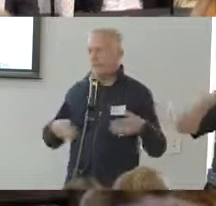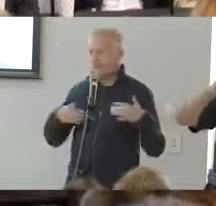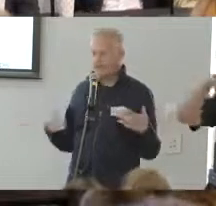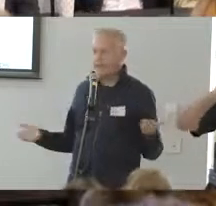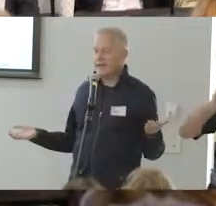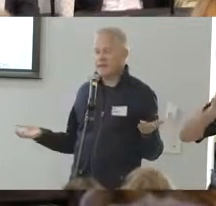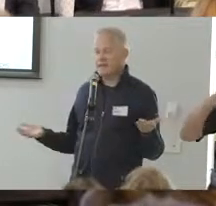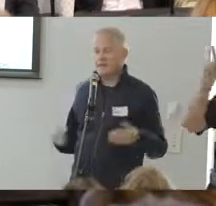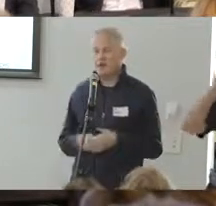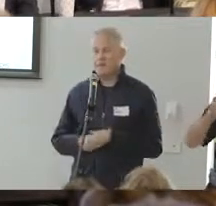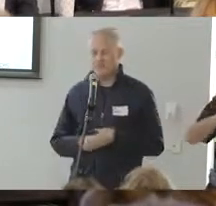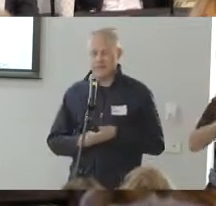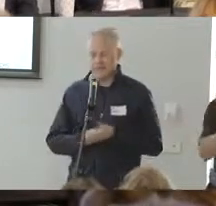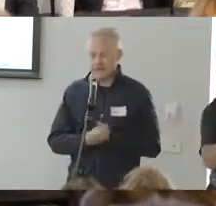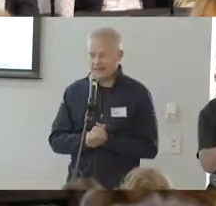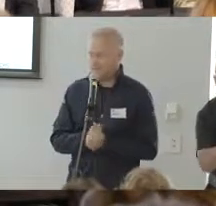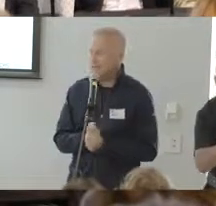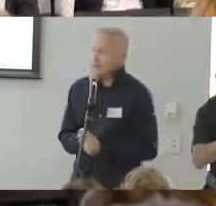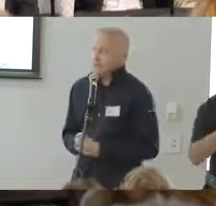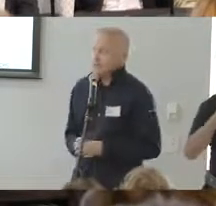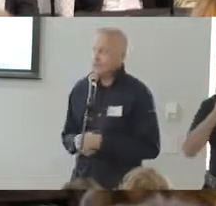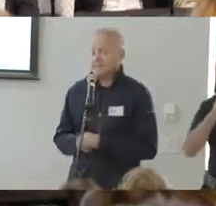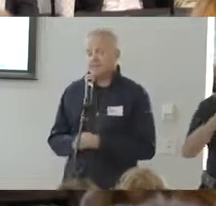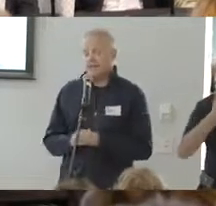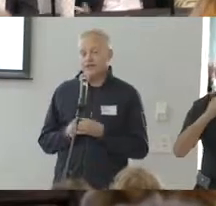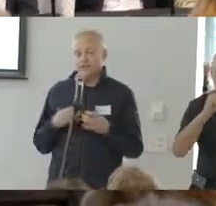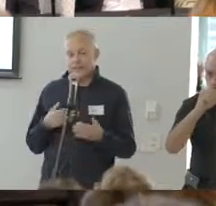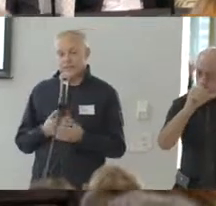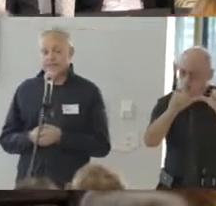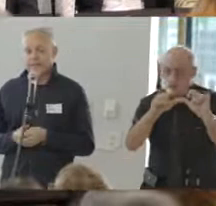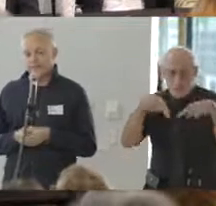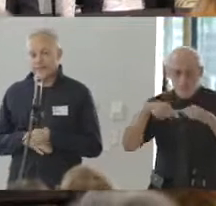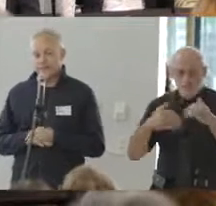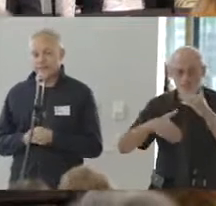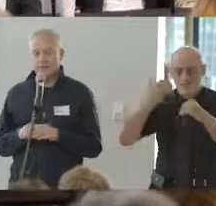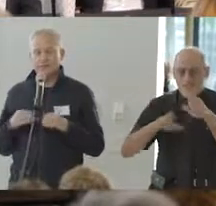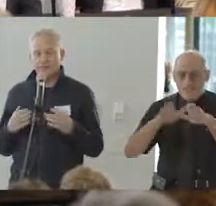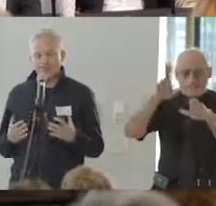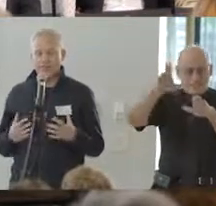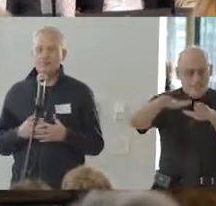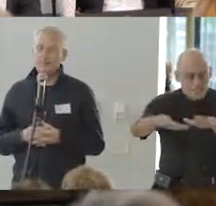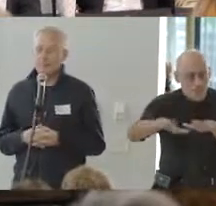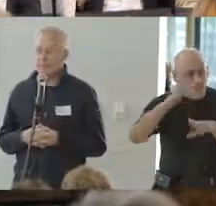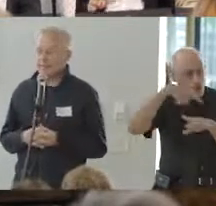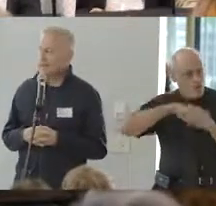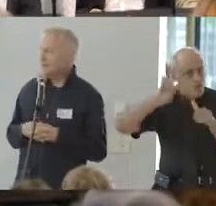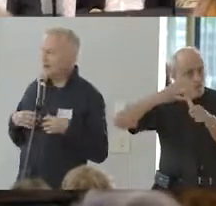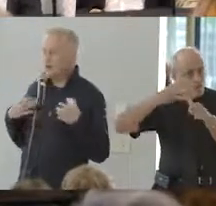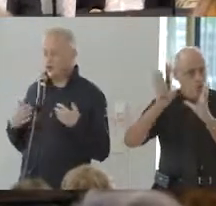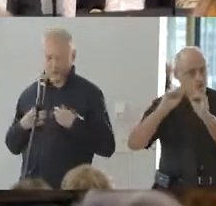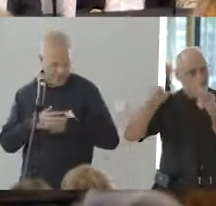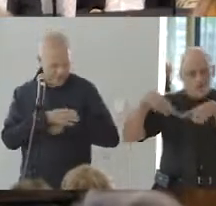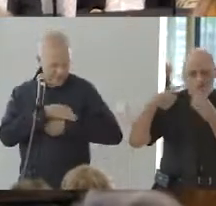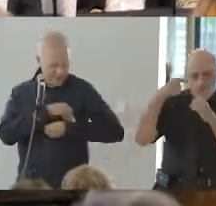City and Lower Manhattan are built to last. So this is another step in that direction. This is our fourth public meeting